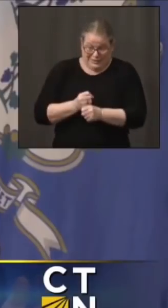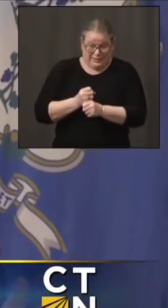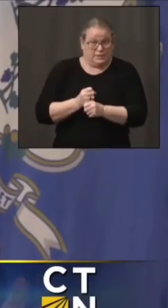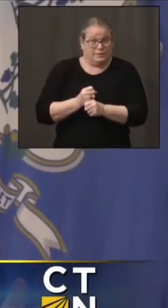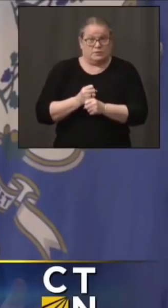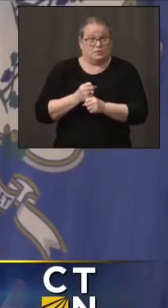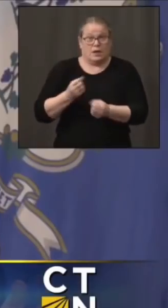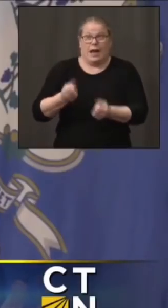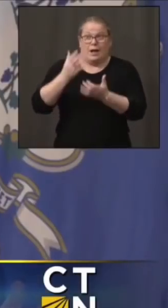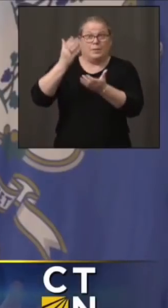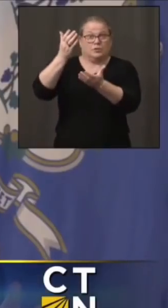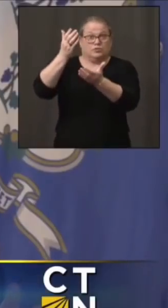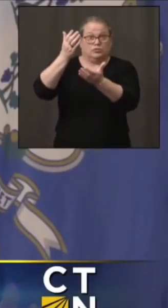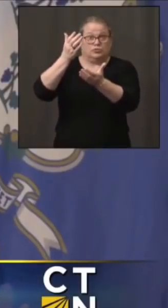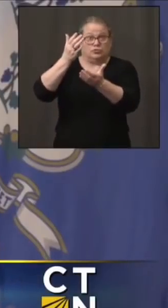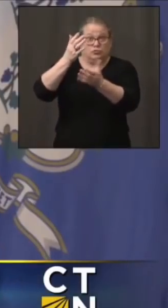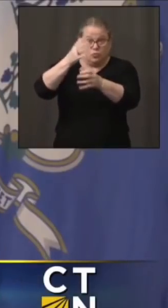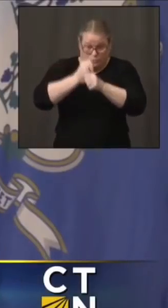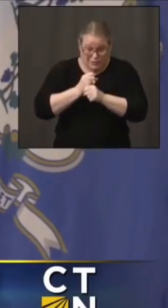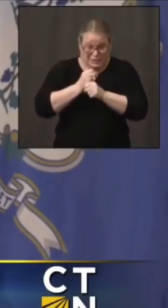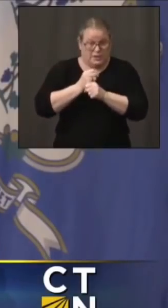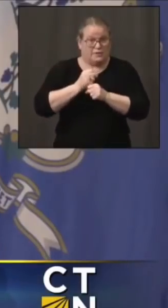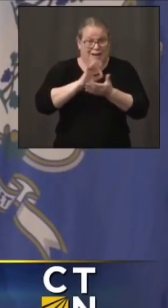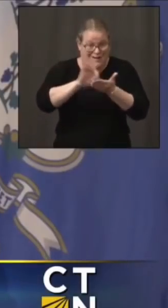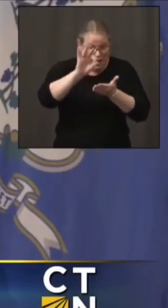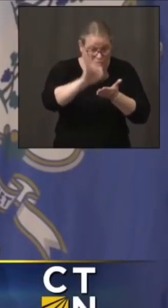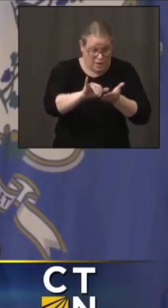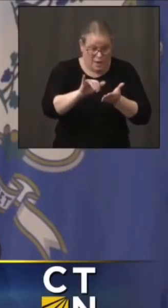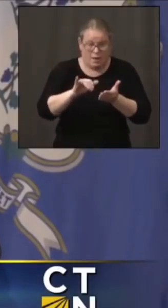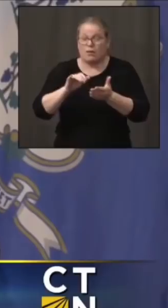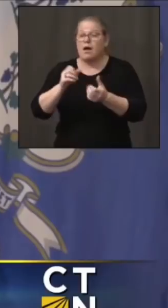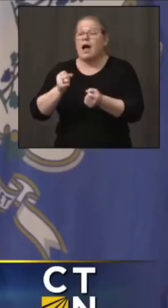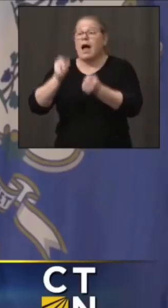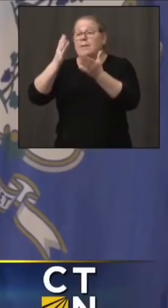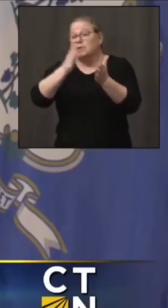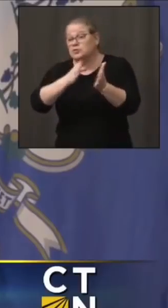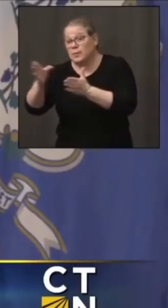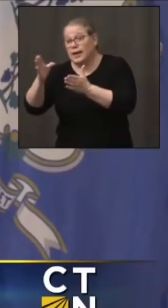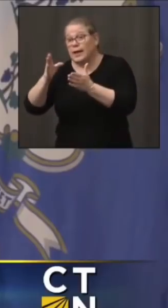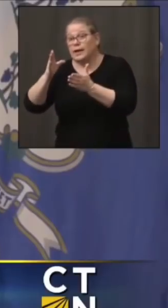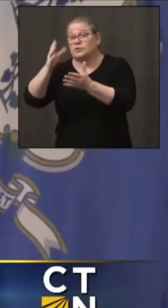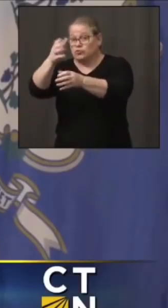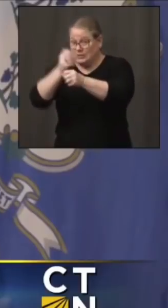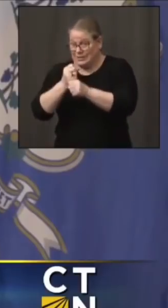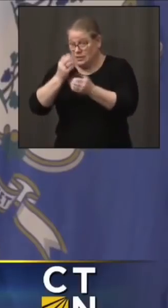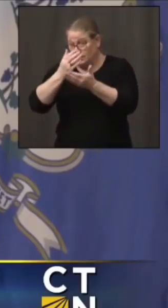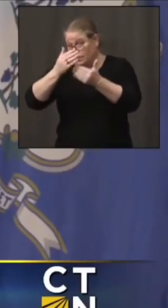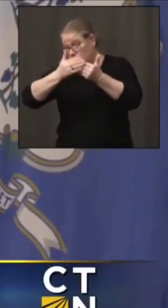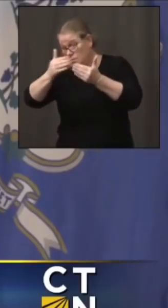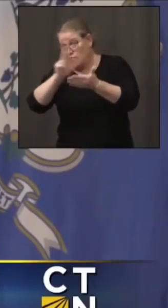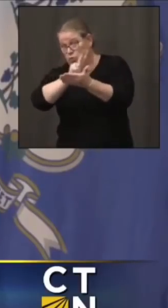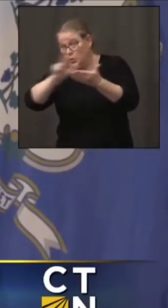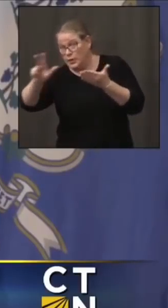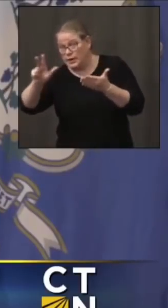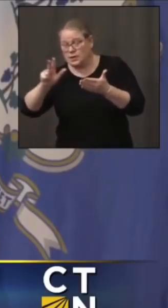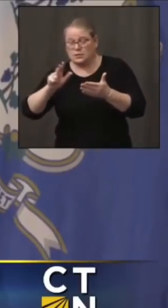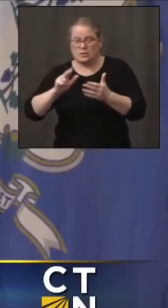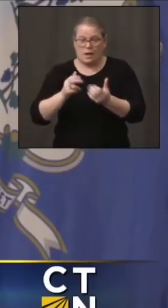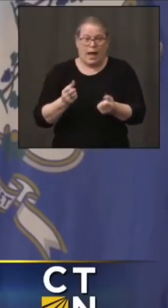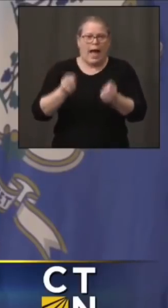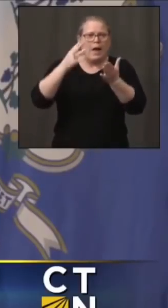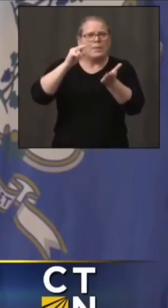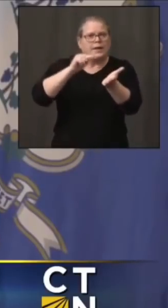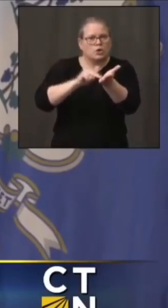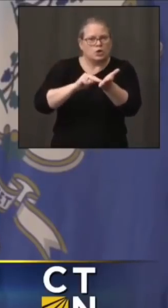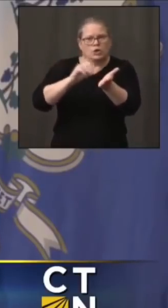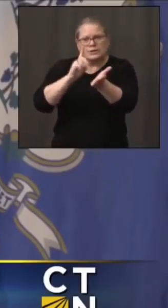are allocated to us over the next 3 weeks, look at our distribution system, count the number of doctors and nurses that are supposed to get it, and